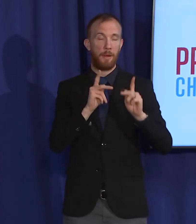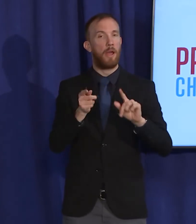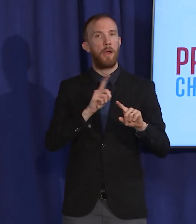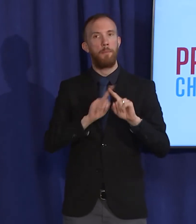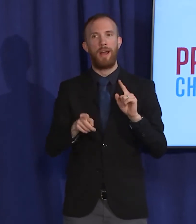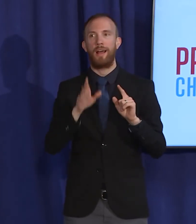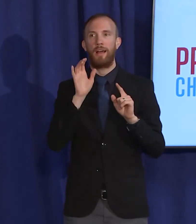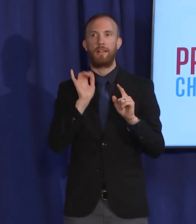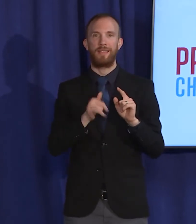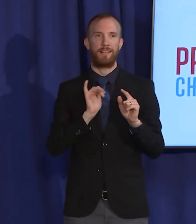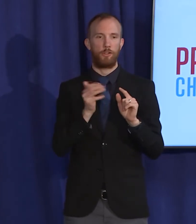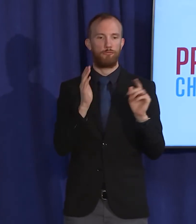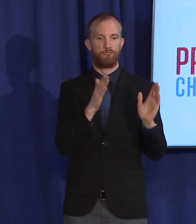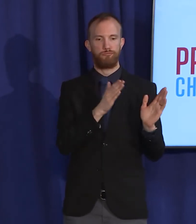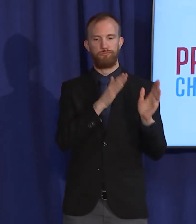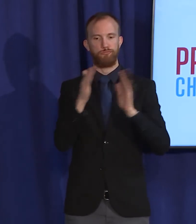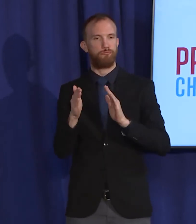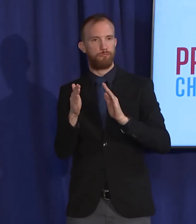we are making